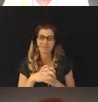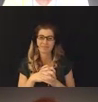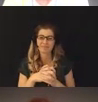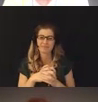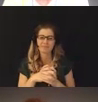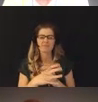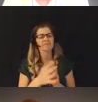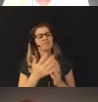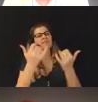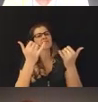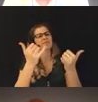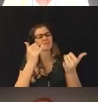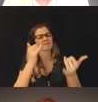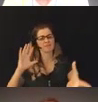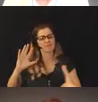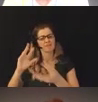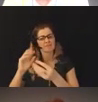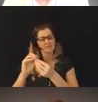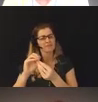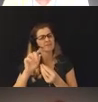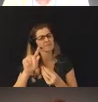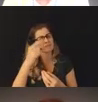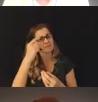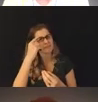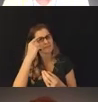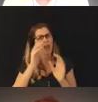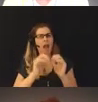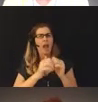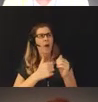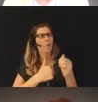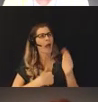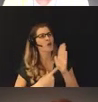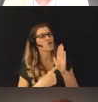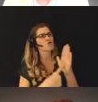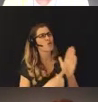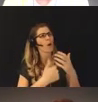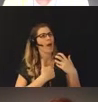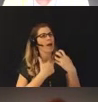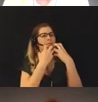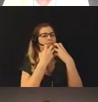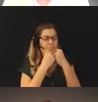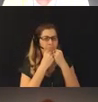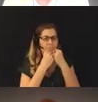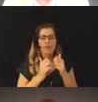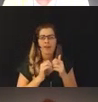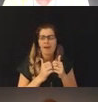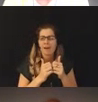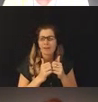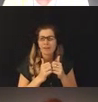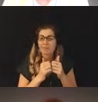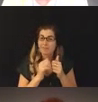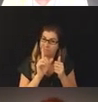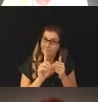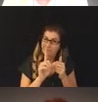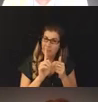So a question that comes out of that, right, is how do you show that you care? And I think the most fundamental foundational way